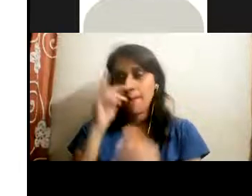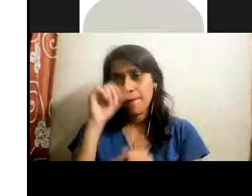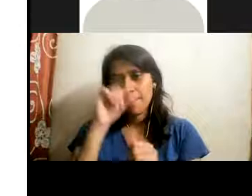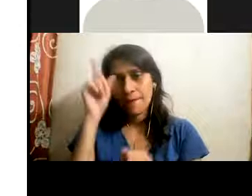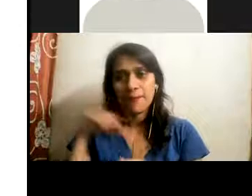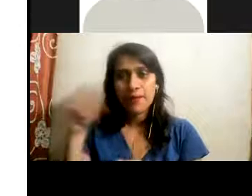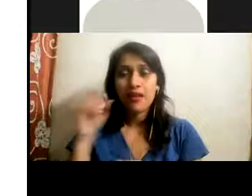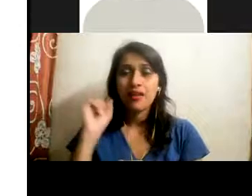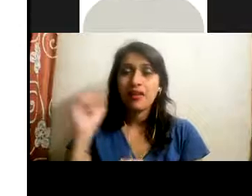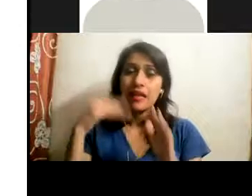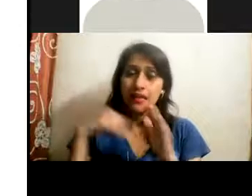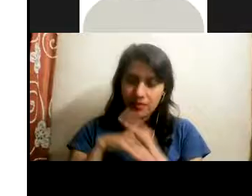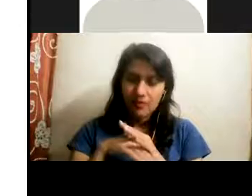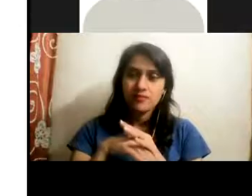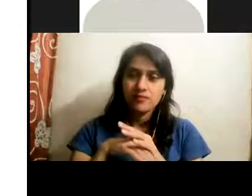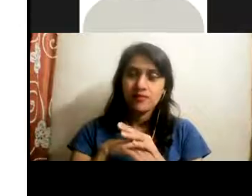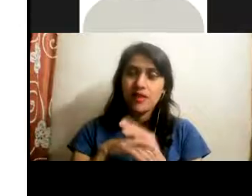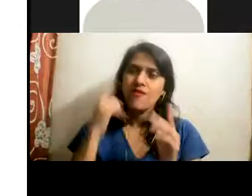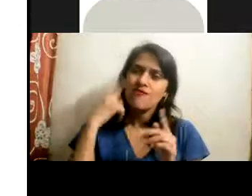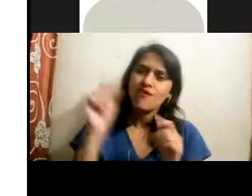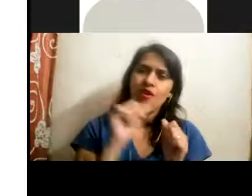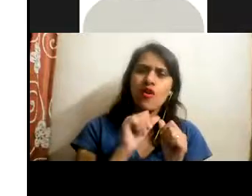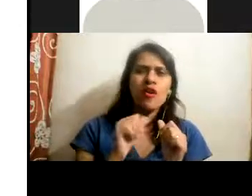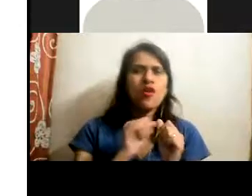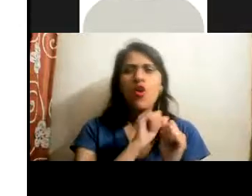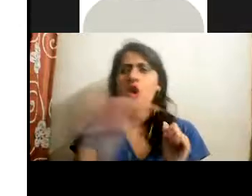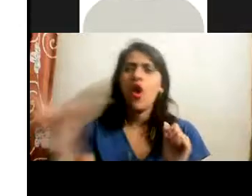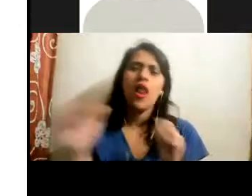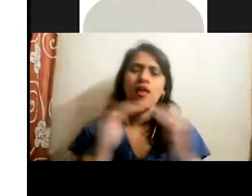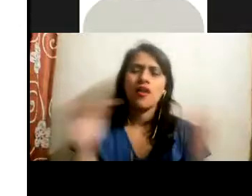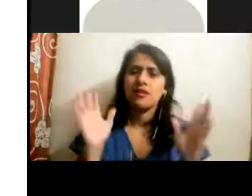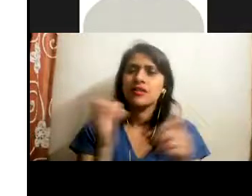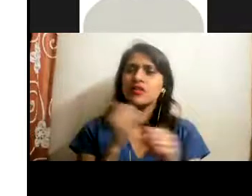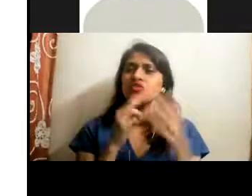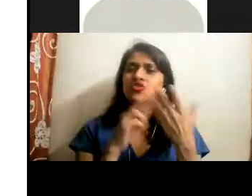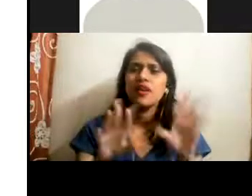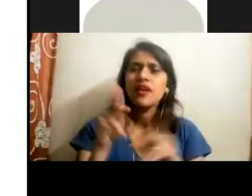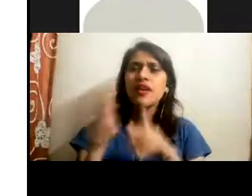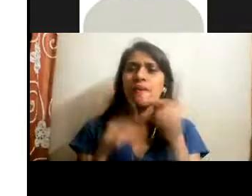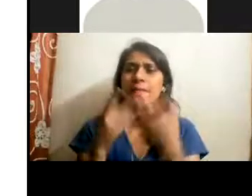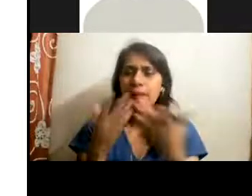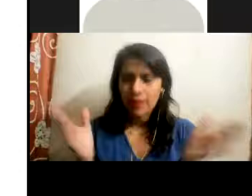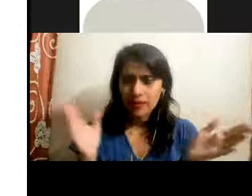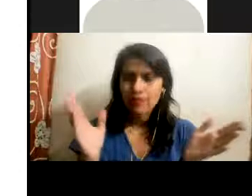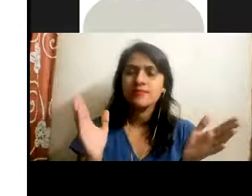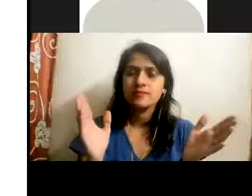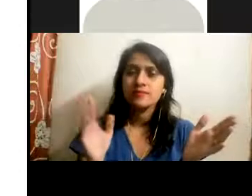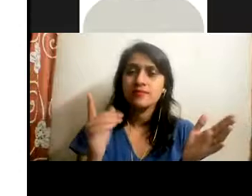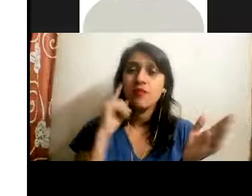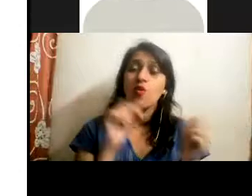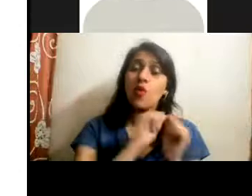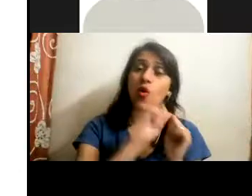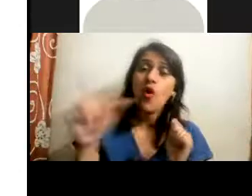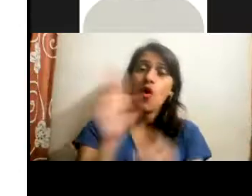is applicable for everyone, for the general public, whereas are all hospitals